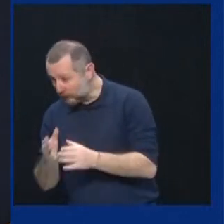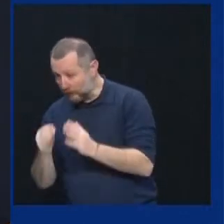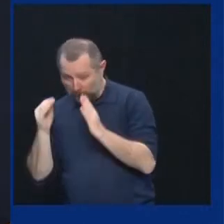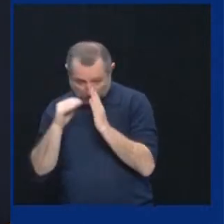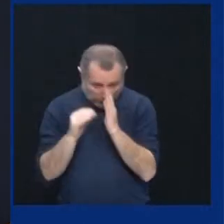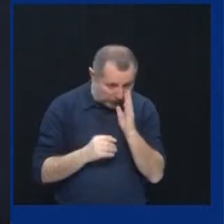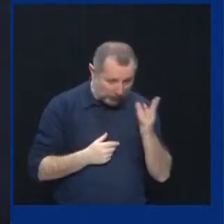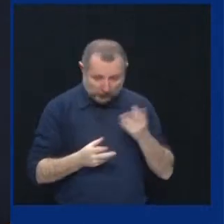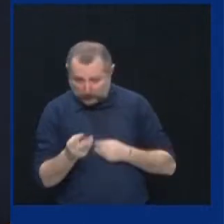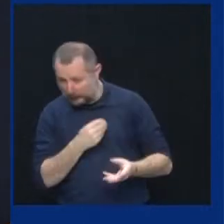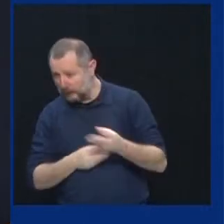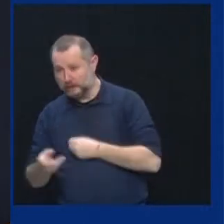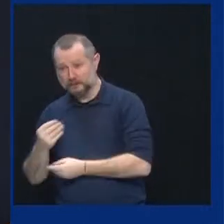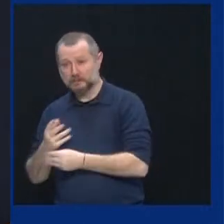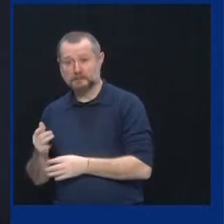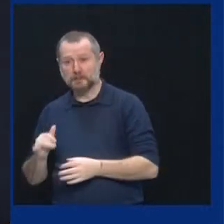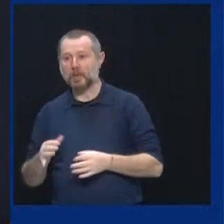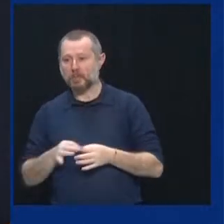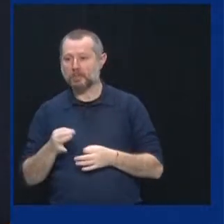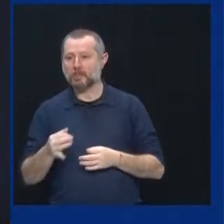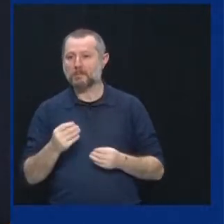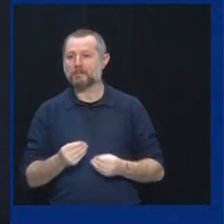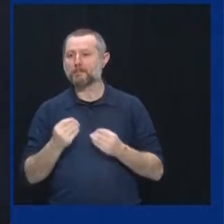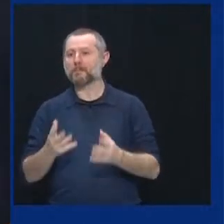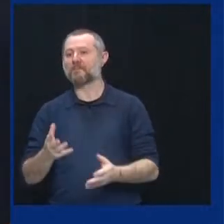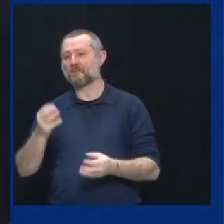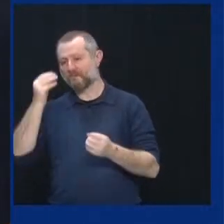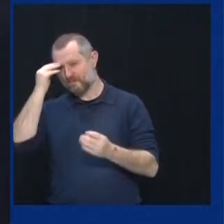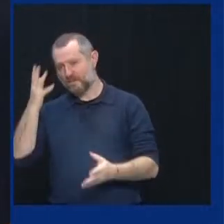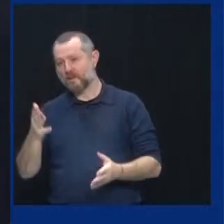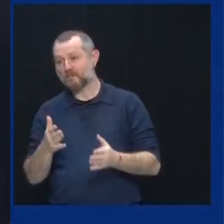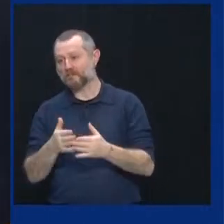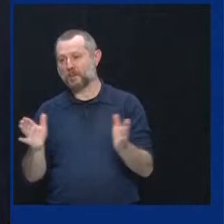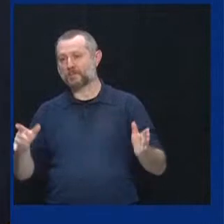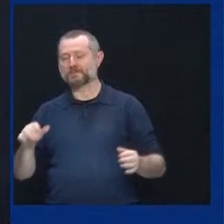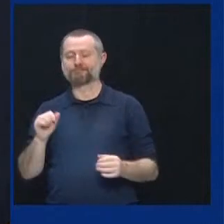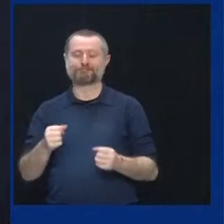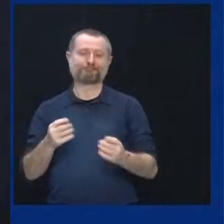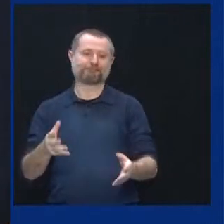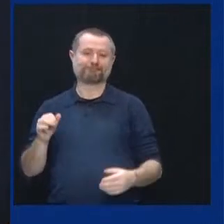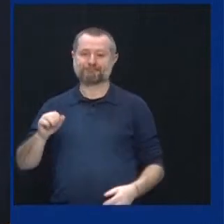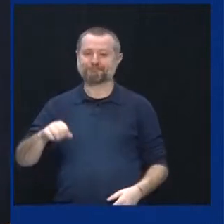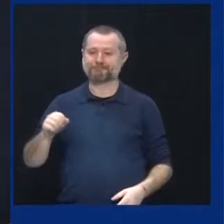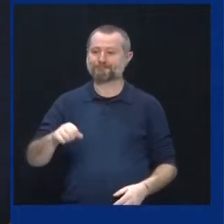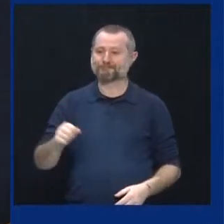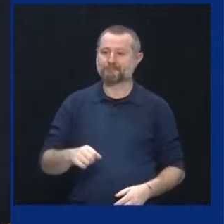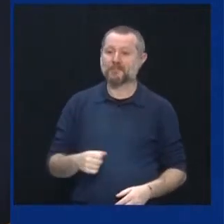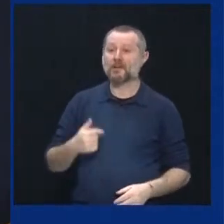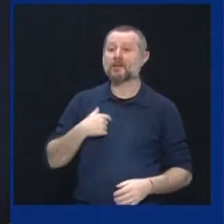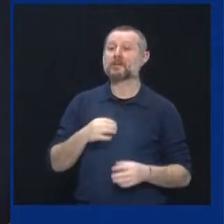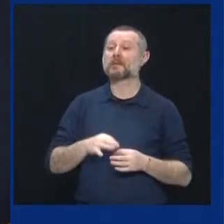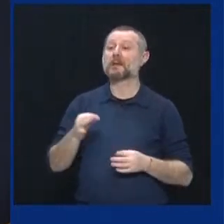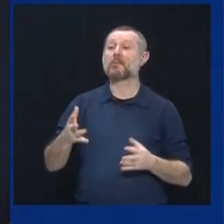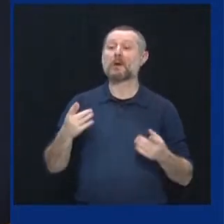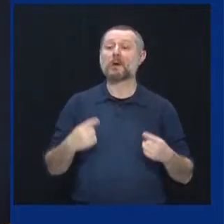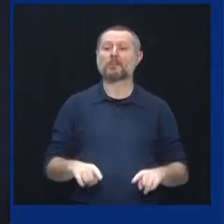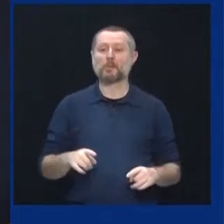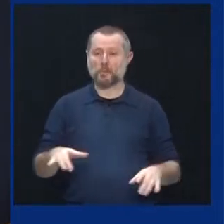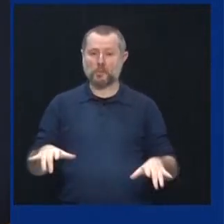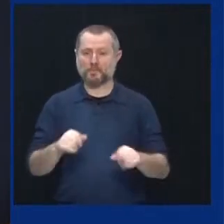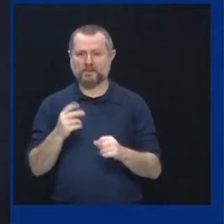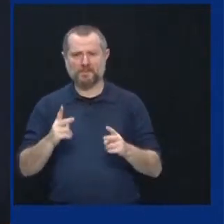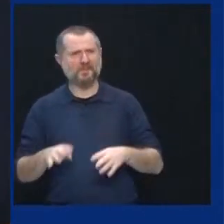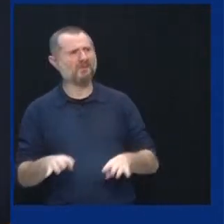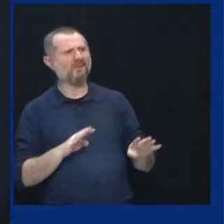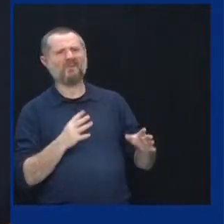So there was a delay in providing public information. Once there's a delay, then people say, oh, I